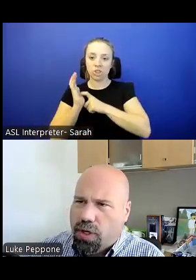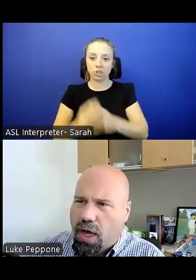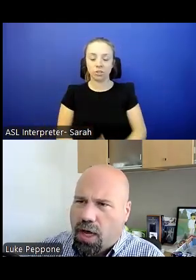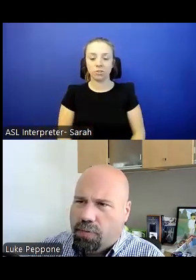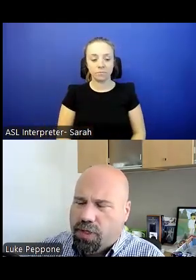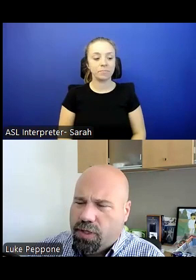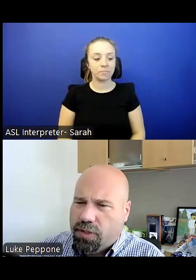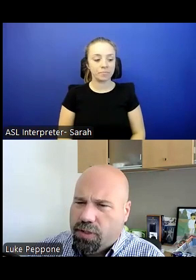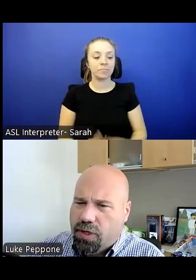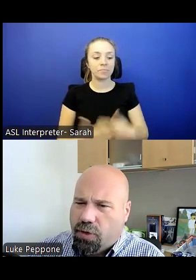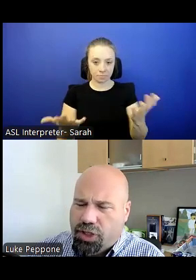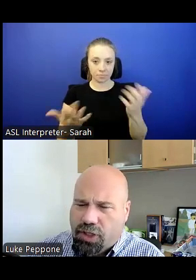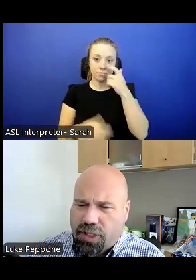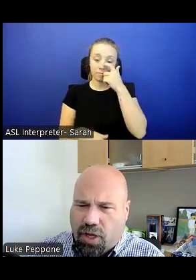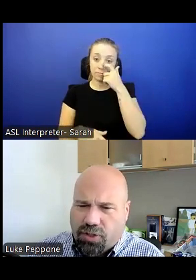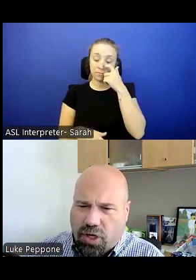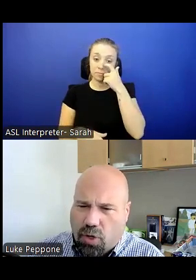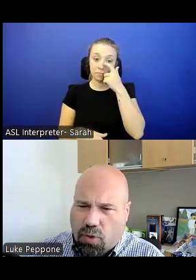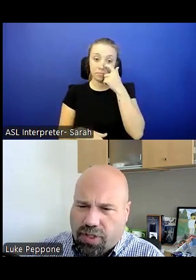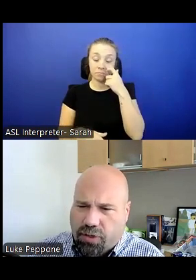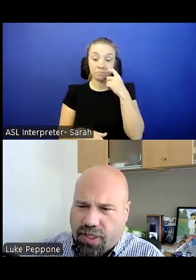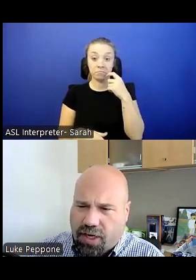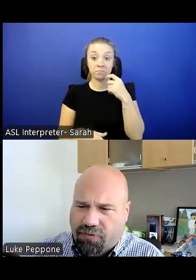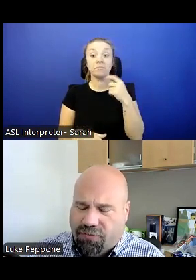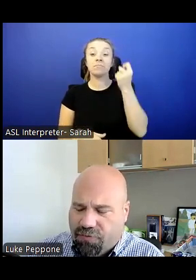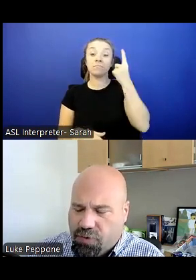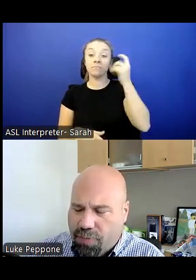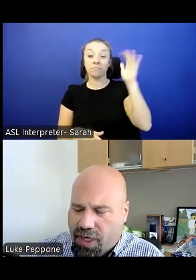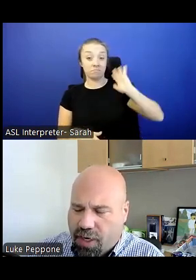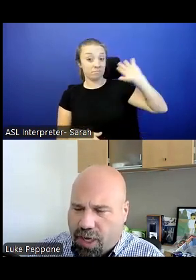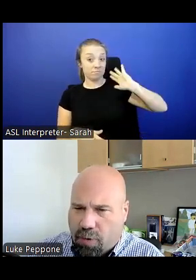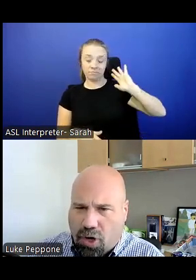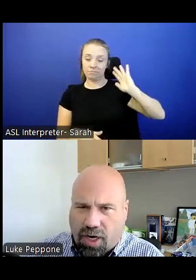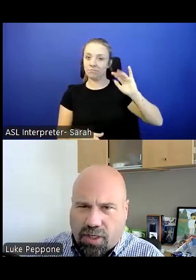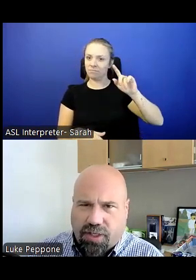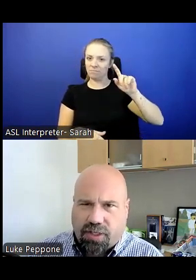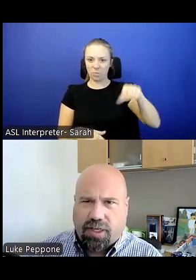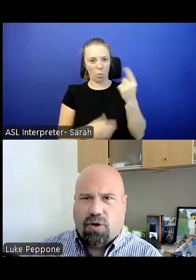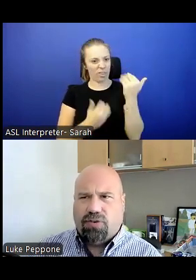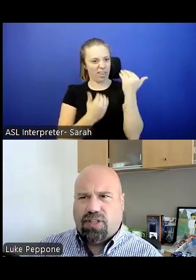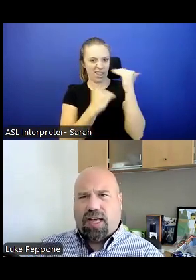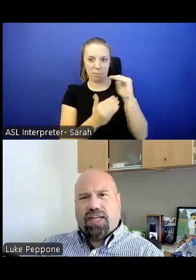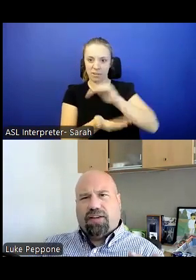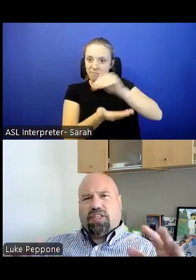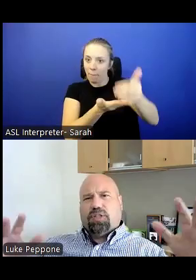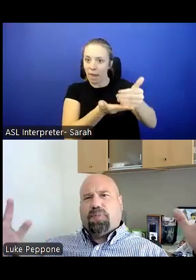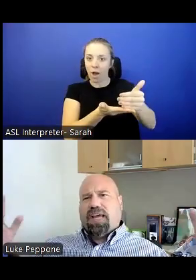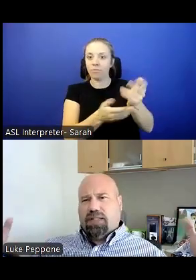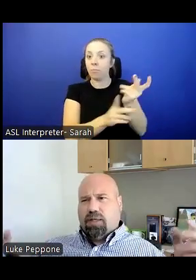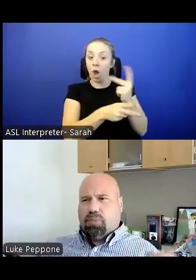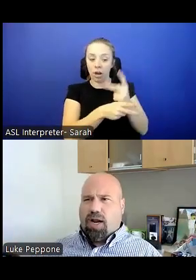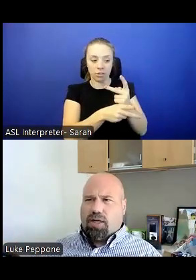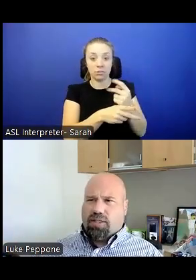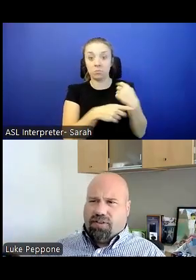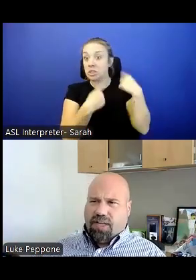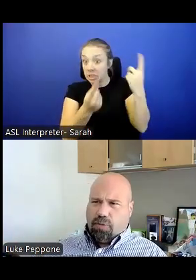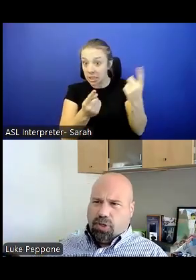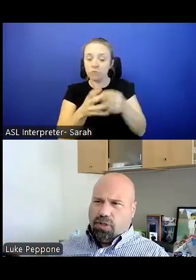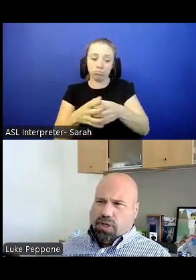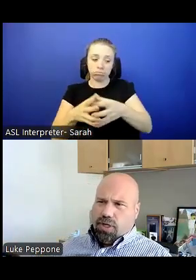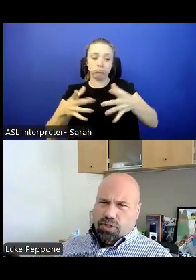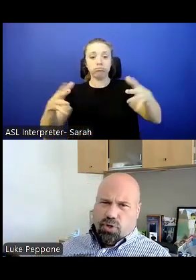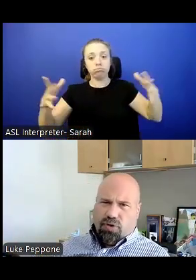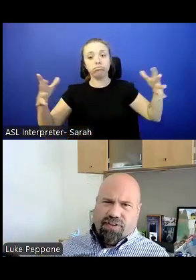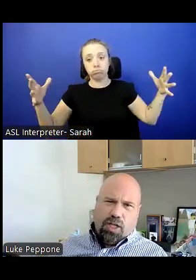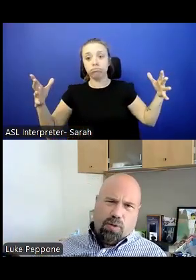So originally also, they only had a limited amount of products, and over that, they have expanded the products